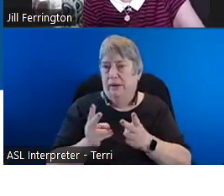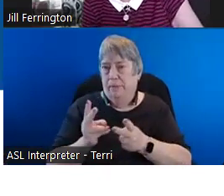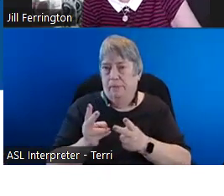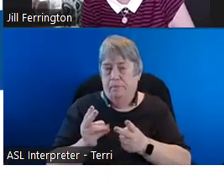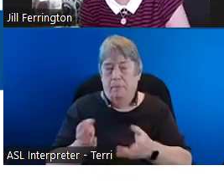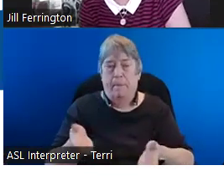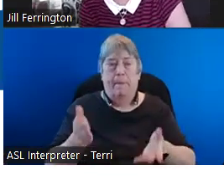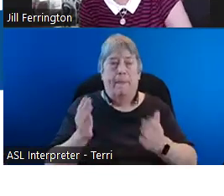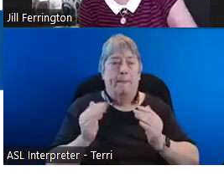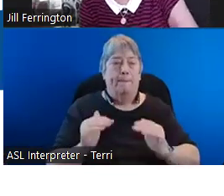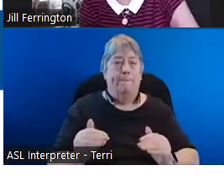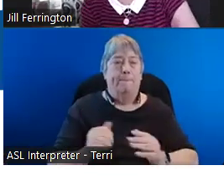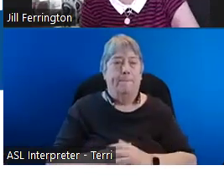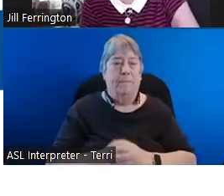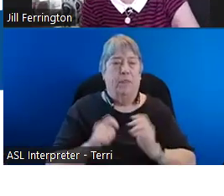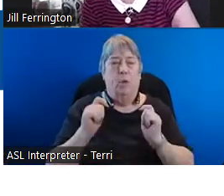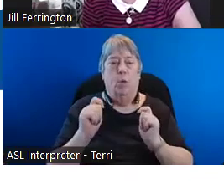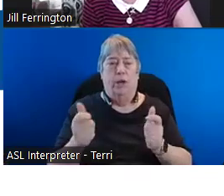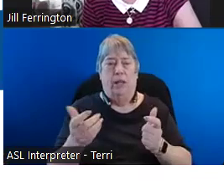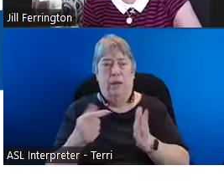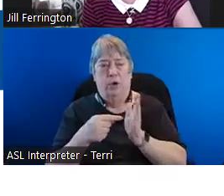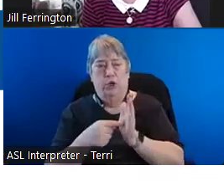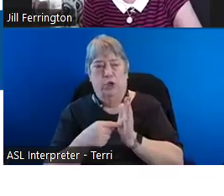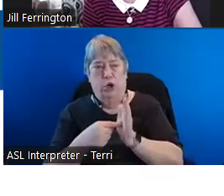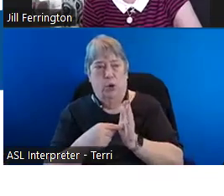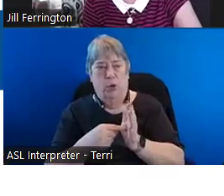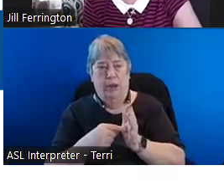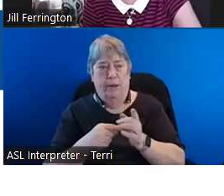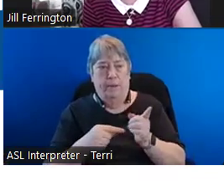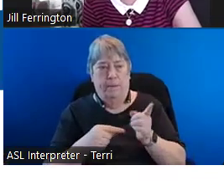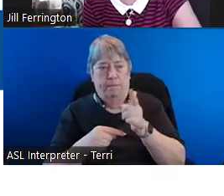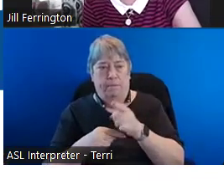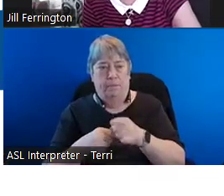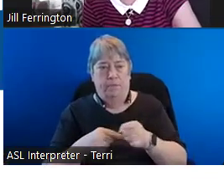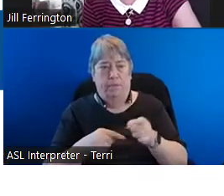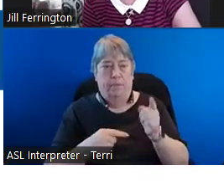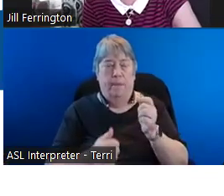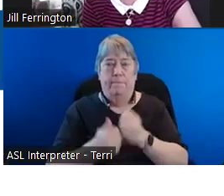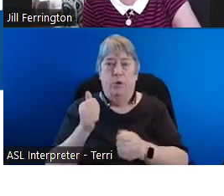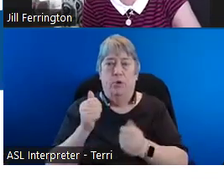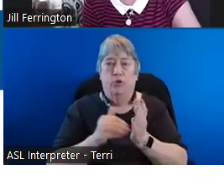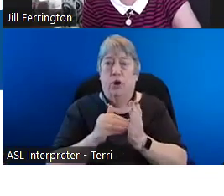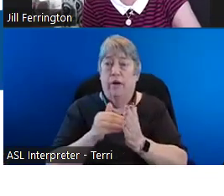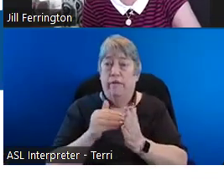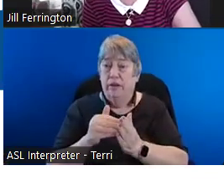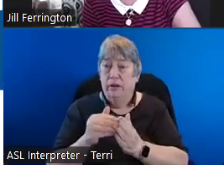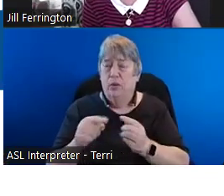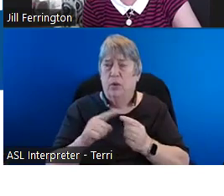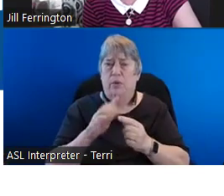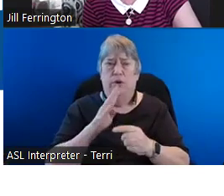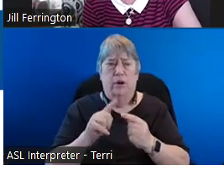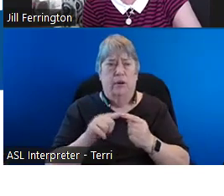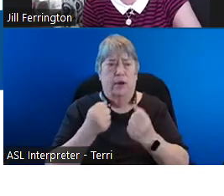slide, quickly, I just wanted to highlight that most often when we're talking about supported